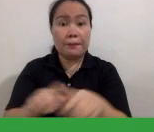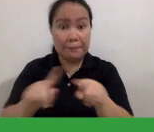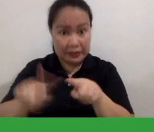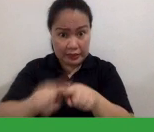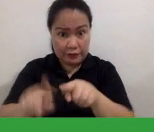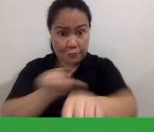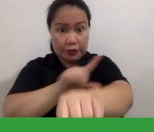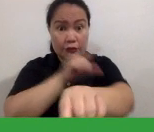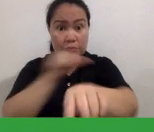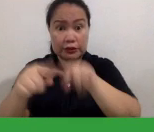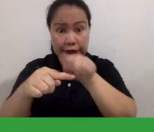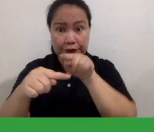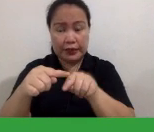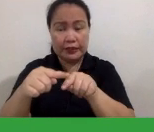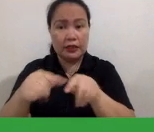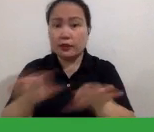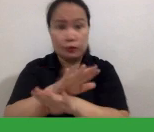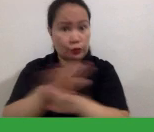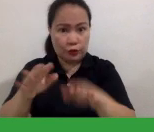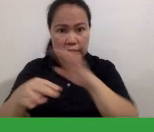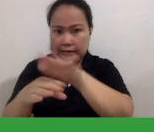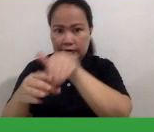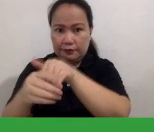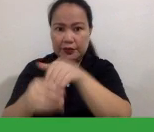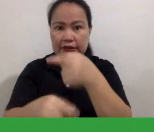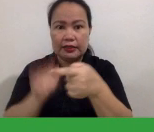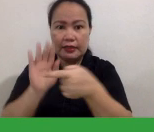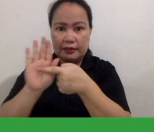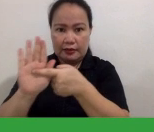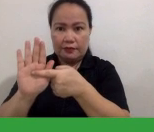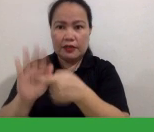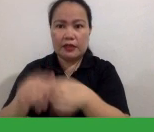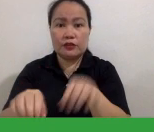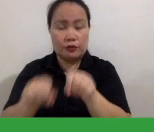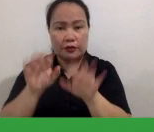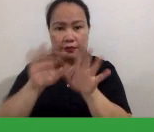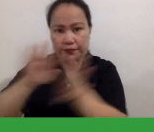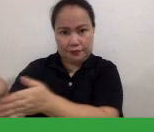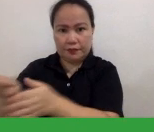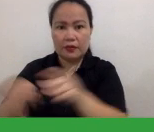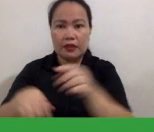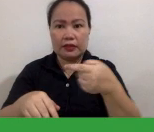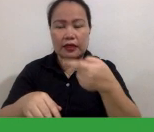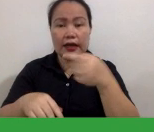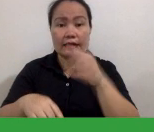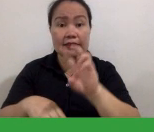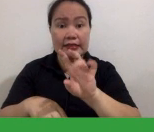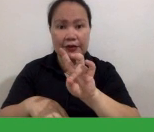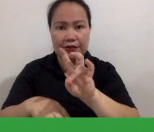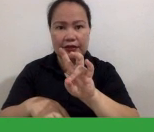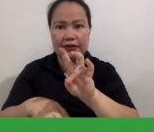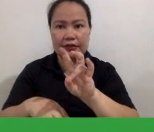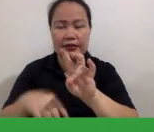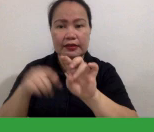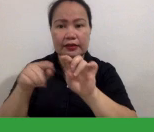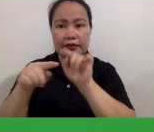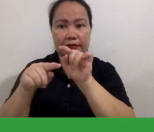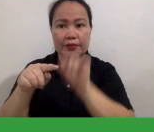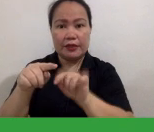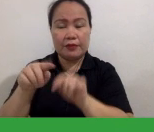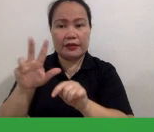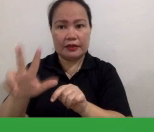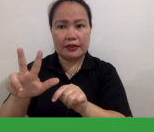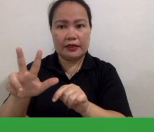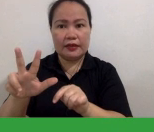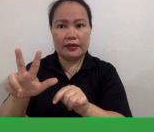signs. Okay? So, kapag nagdi-divide tayo, wag na muna natin i-include yung negative. So, 7 divided by 3, that is